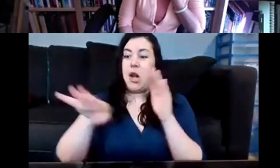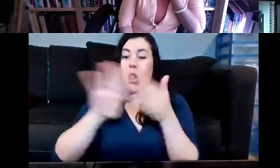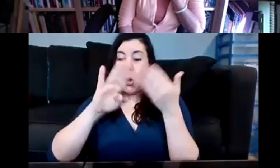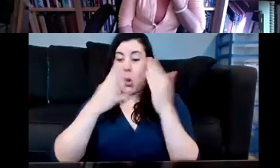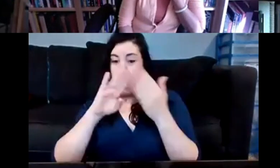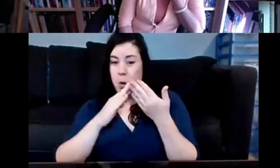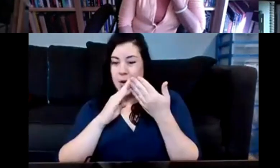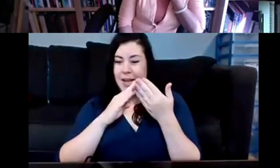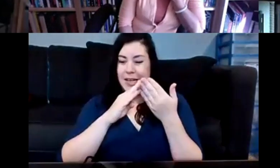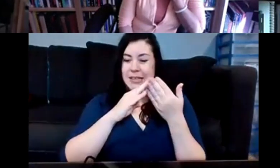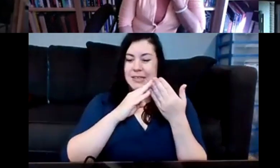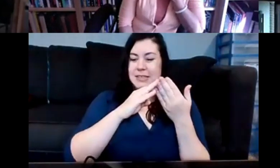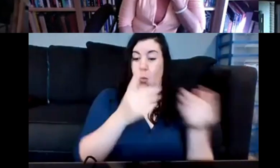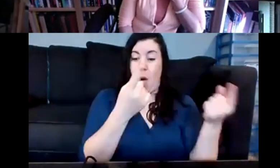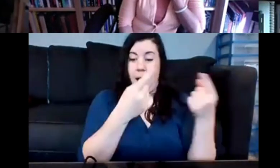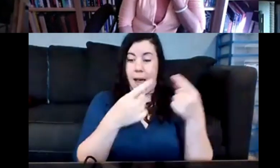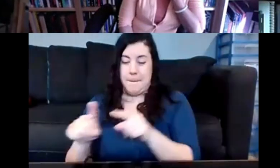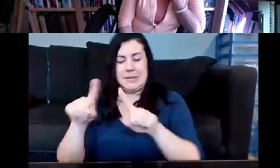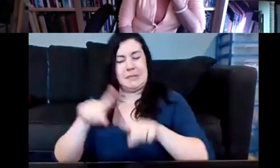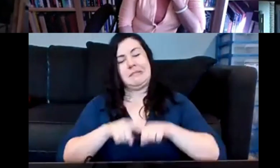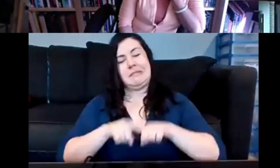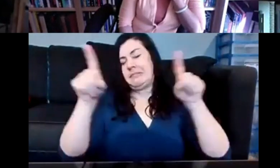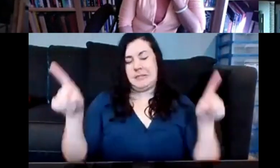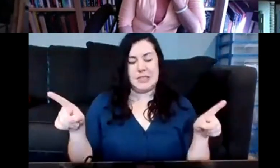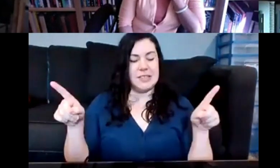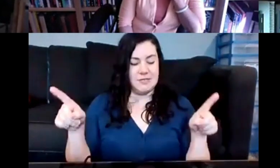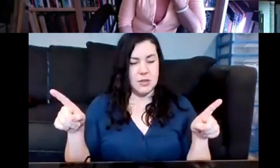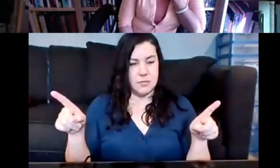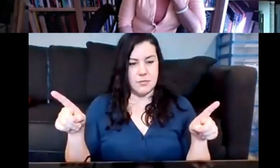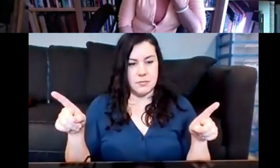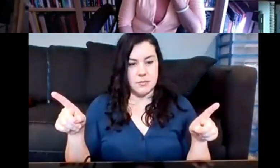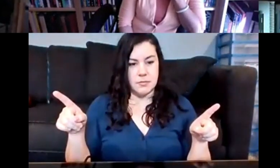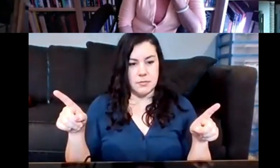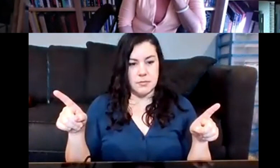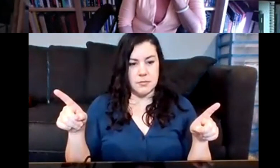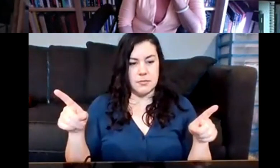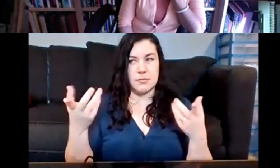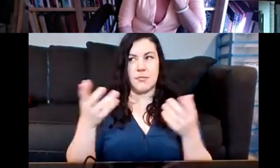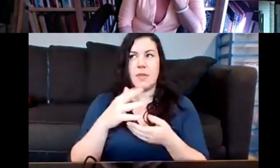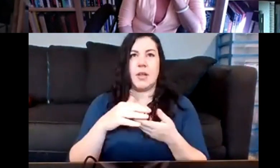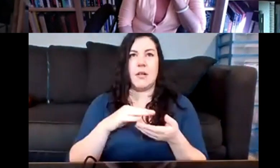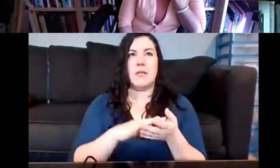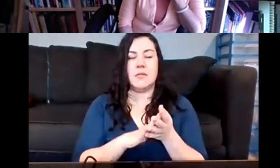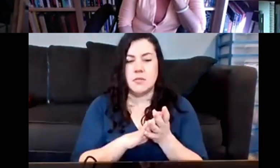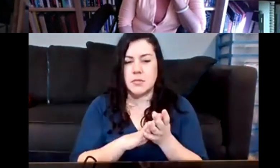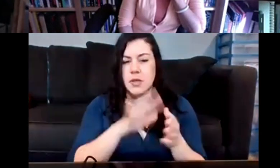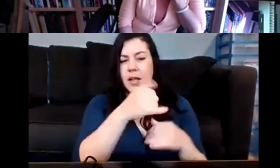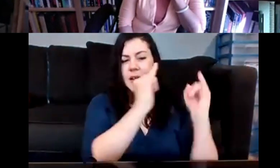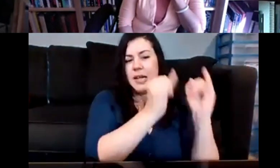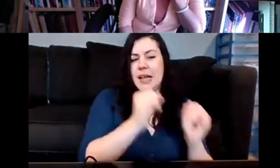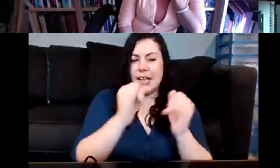very different than if there is what it refers to as this kind of individualistic kind of top-down idea of I know what's